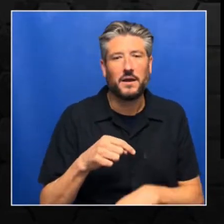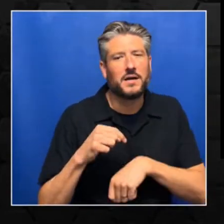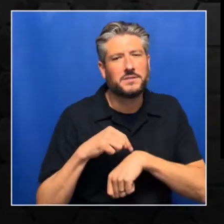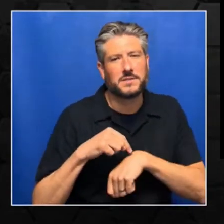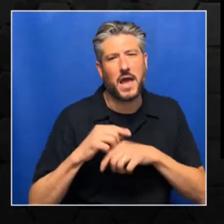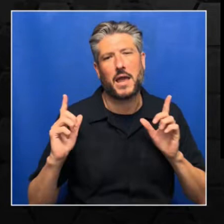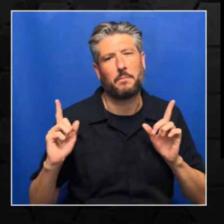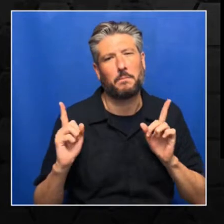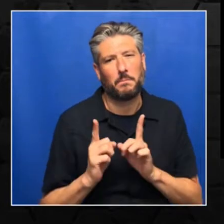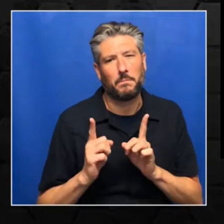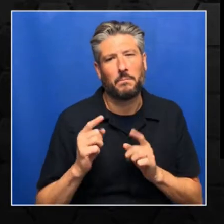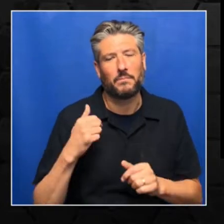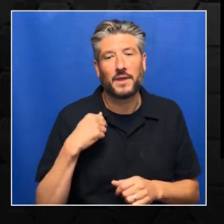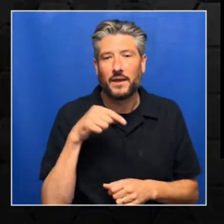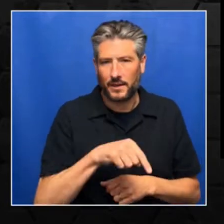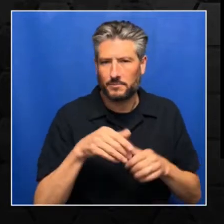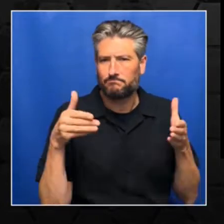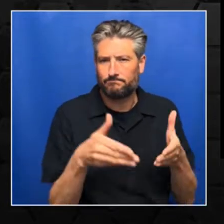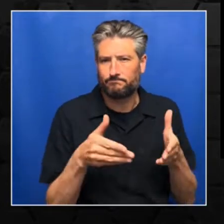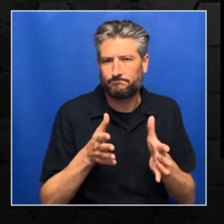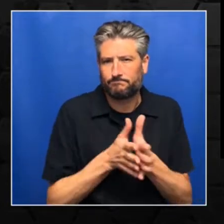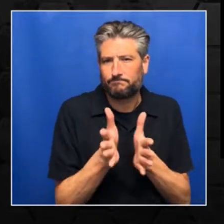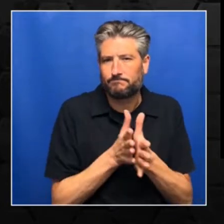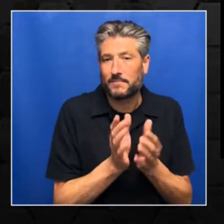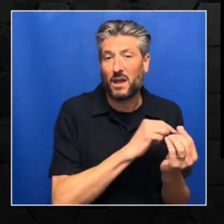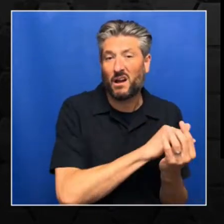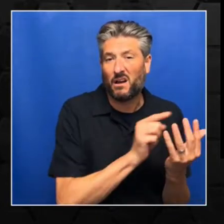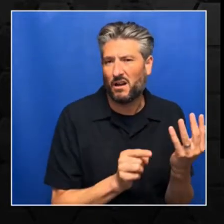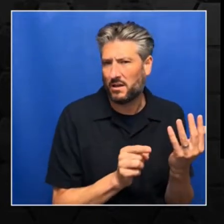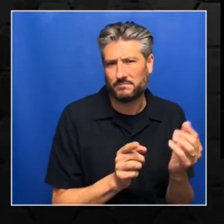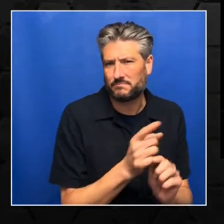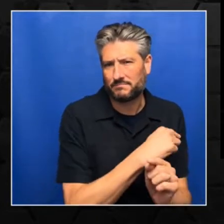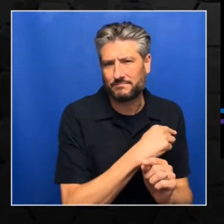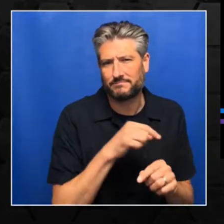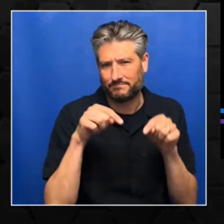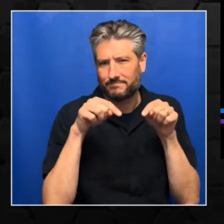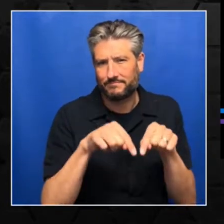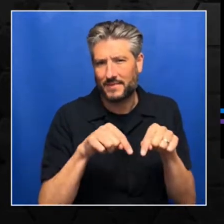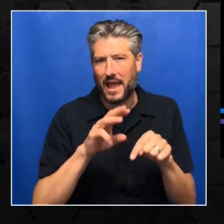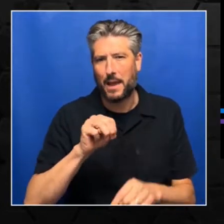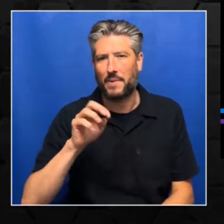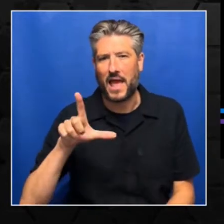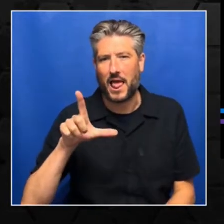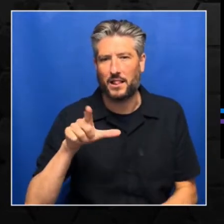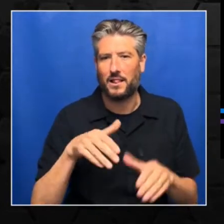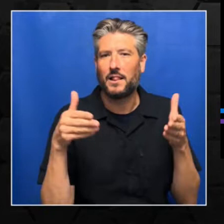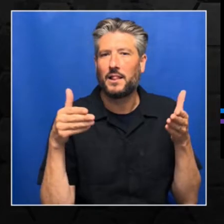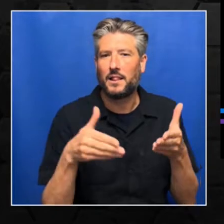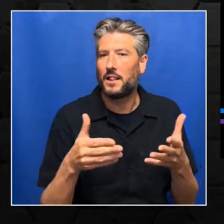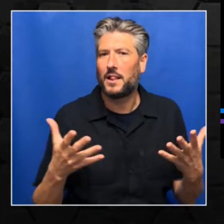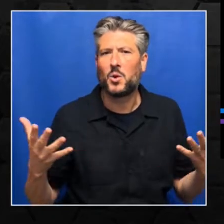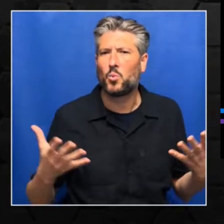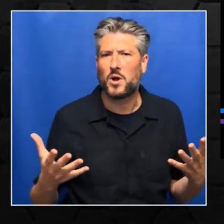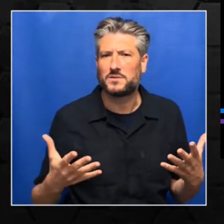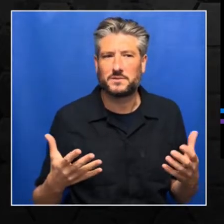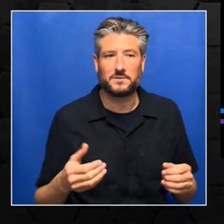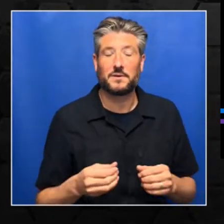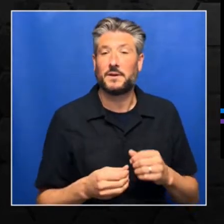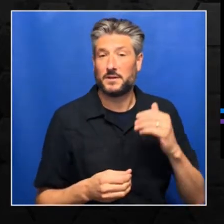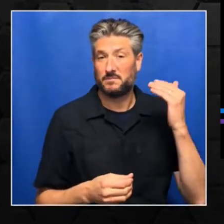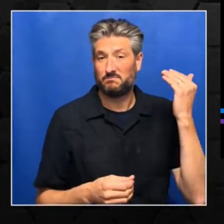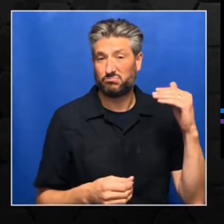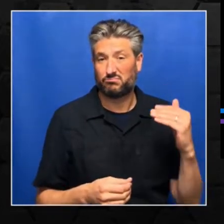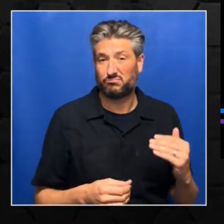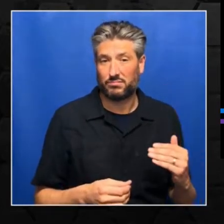go through the others. So what is machine learning? So machine learning is the foundation of the